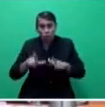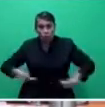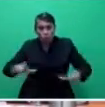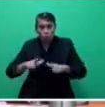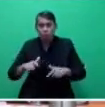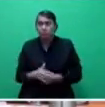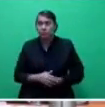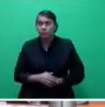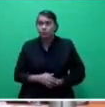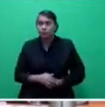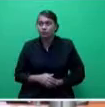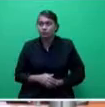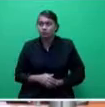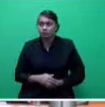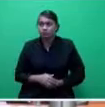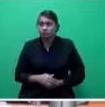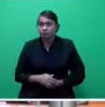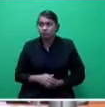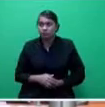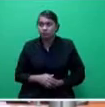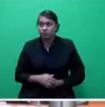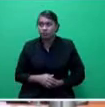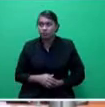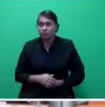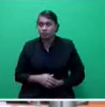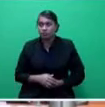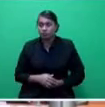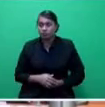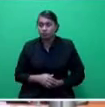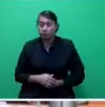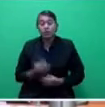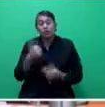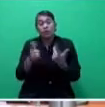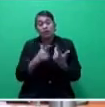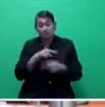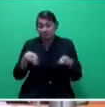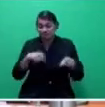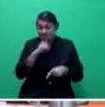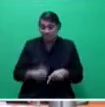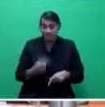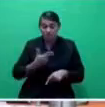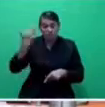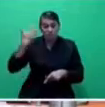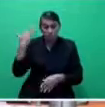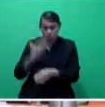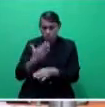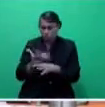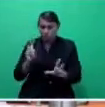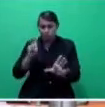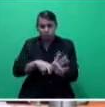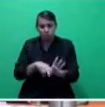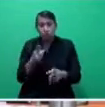politician, is also now quoting also fanciful figures. The reality of the matter is, Mr. Speaker, sir, the kind